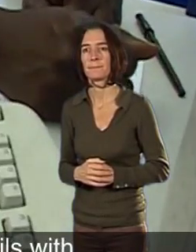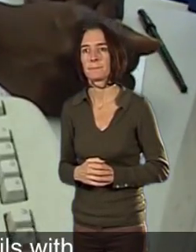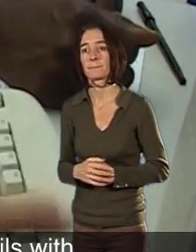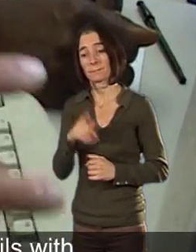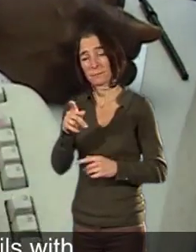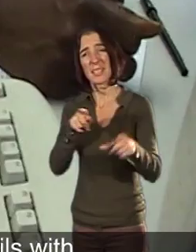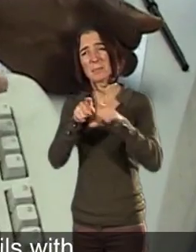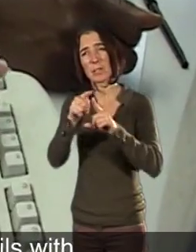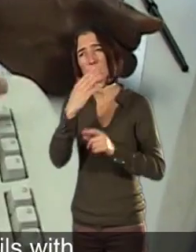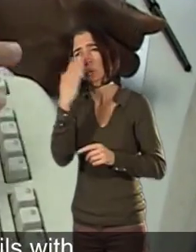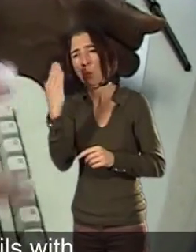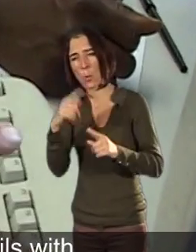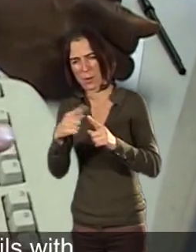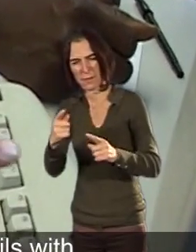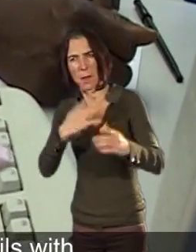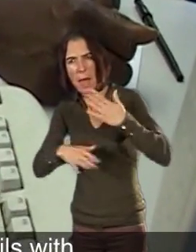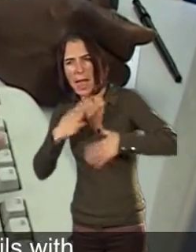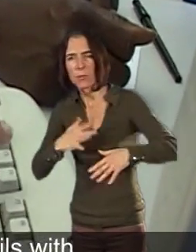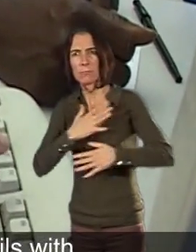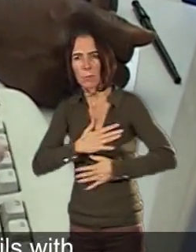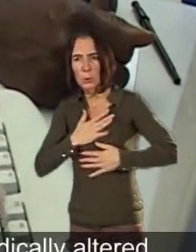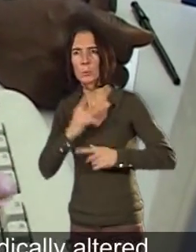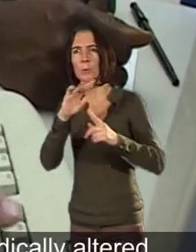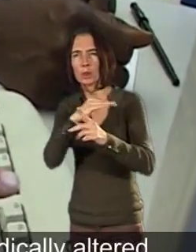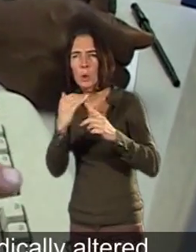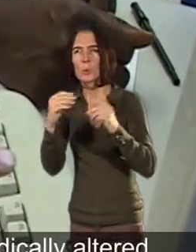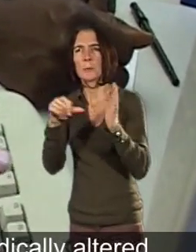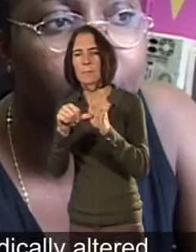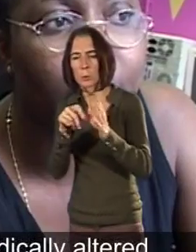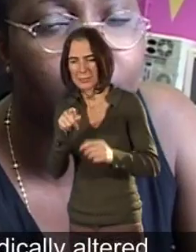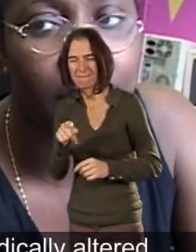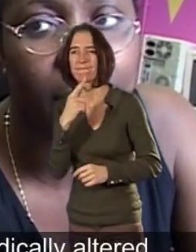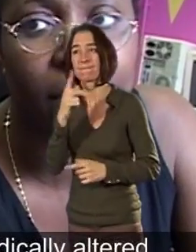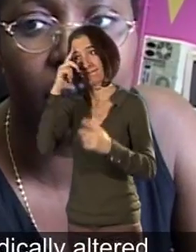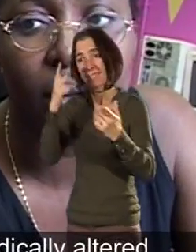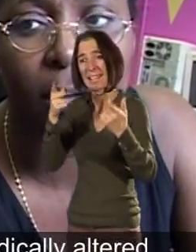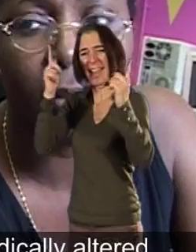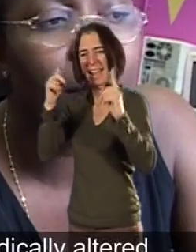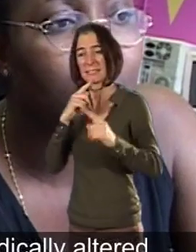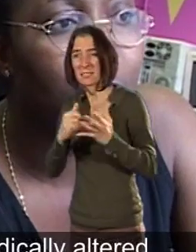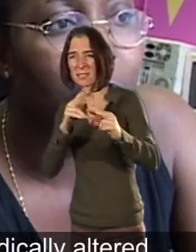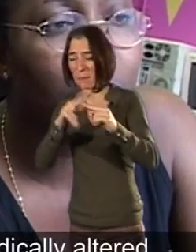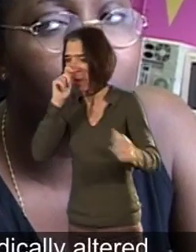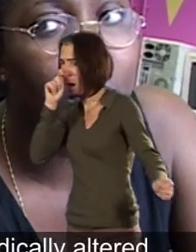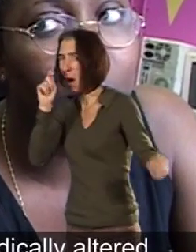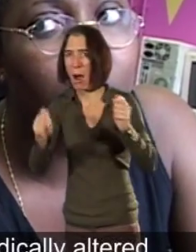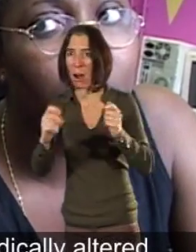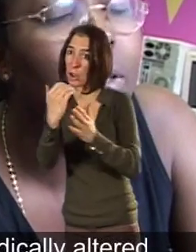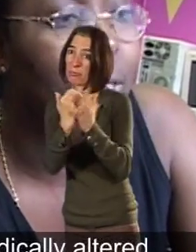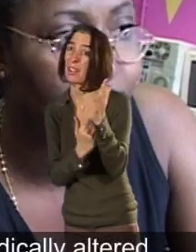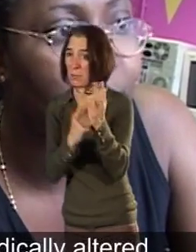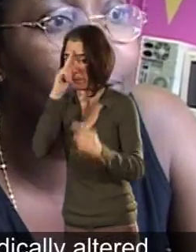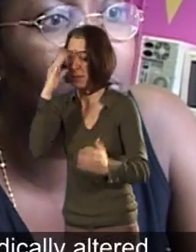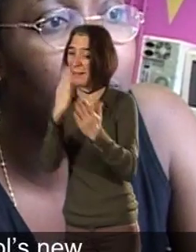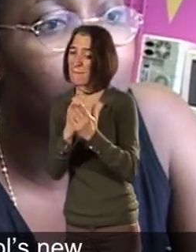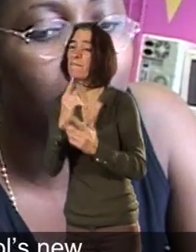At Ian Mercado High School, for pupils with behavioural, emotional and social difficulties, the head and staff have recently radically altered the curriculum and